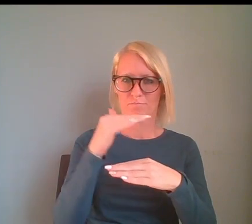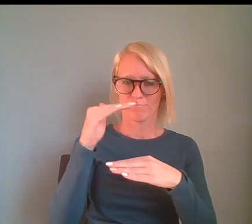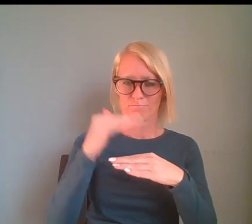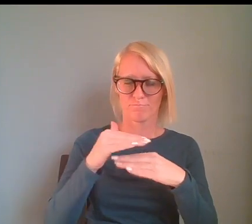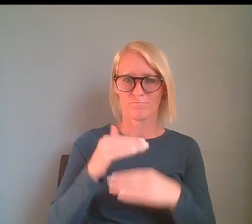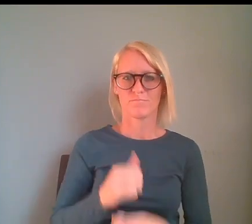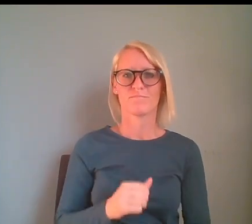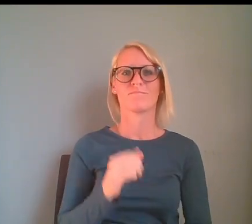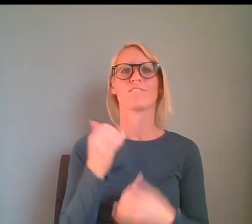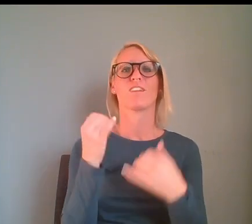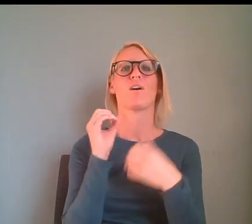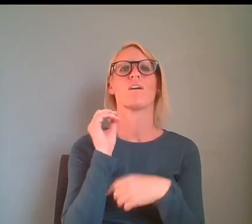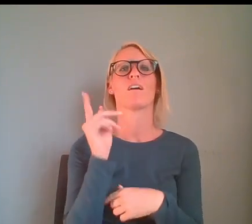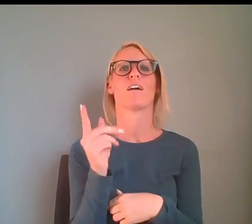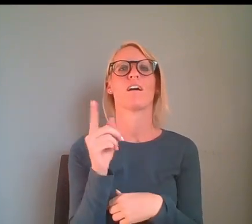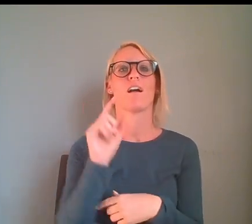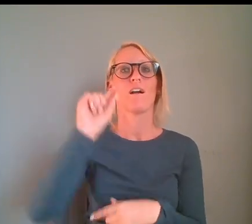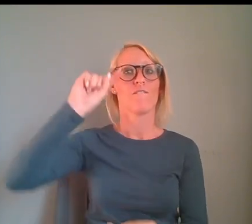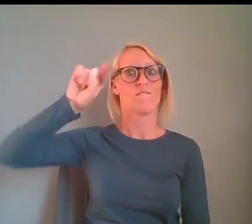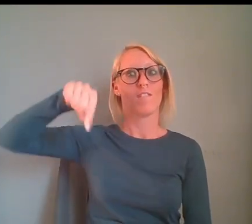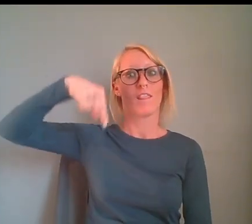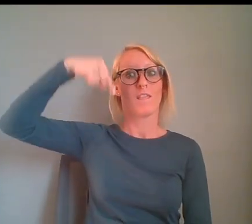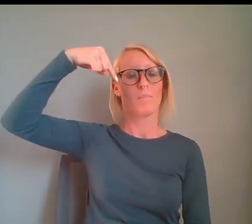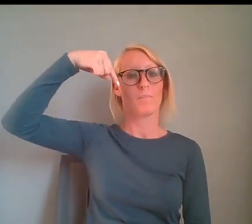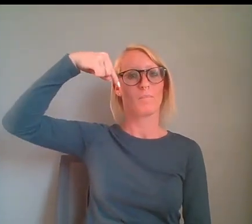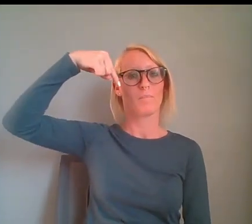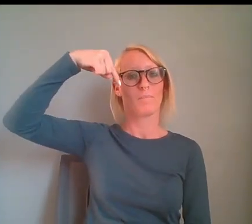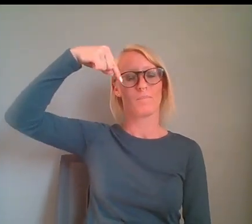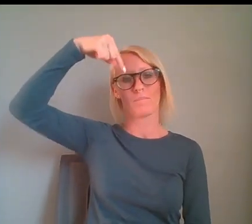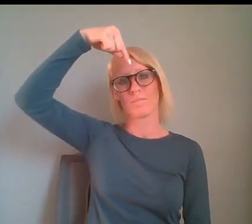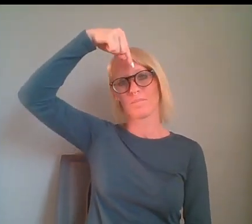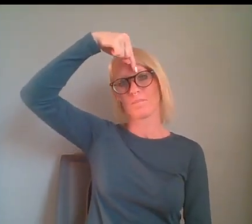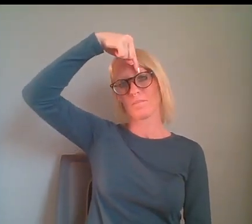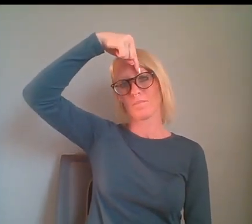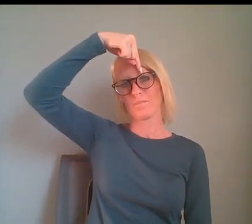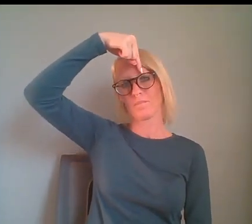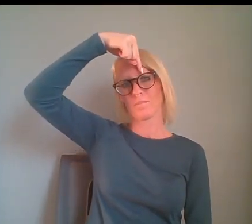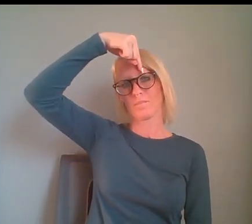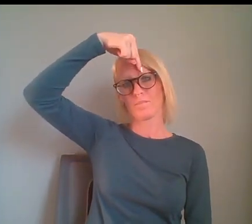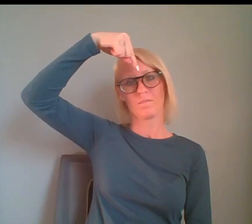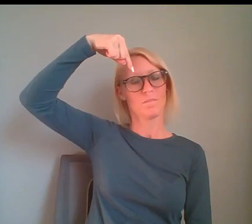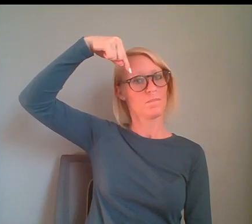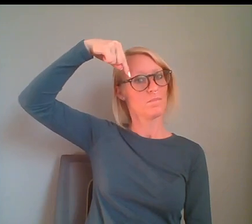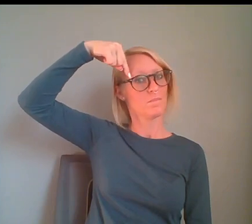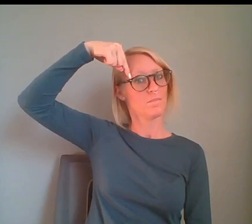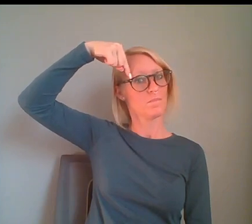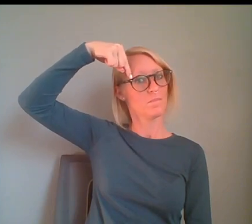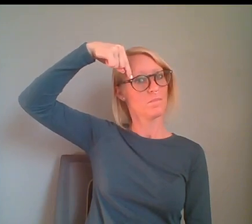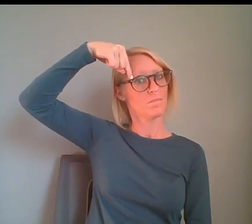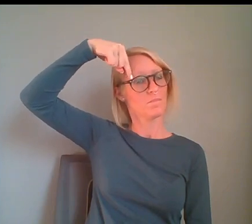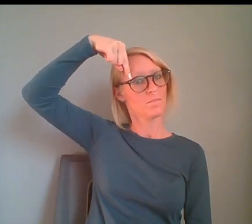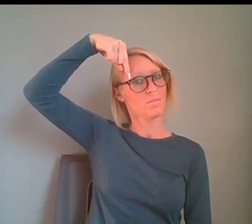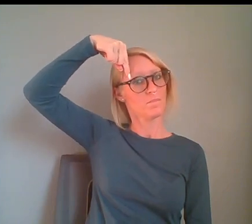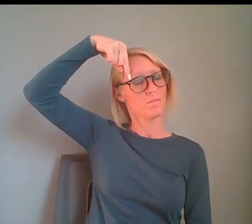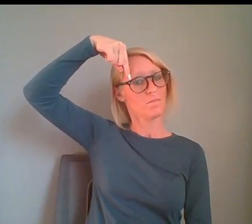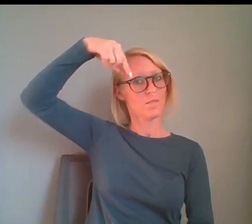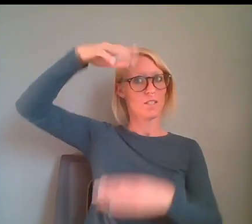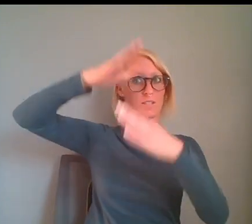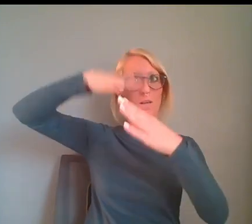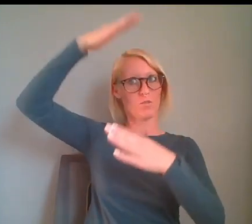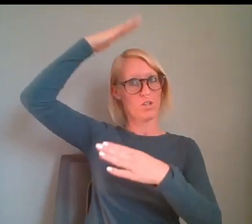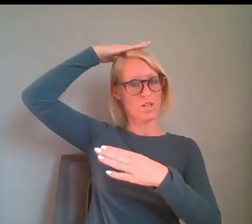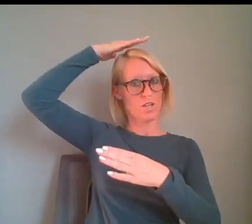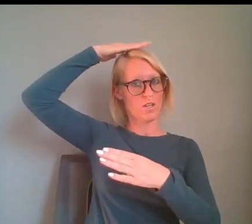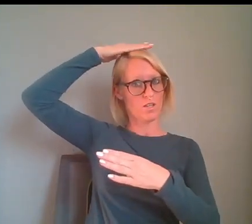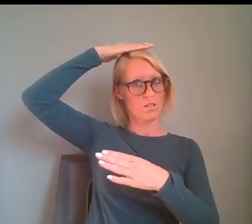Okay, then flip it and have it again in the corner of your eye to the top of your head. Put